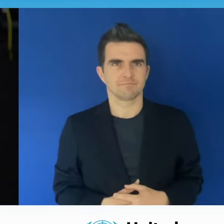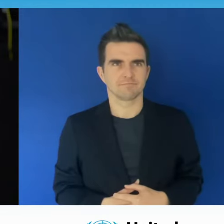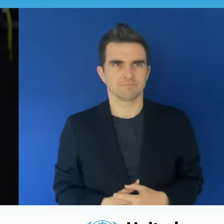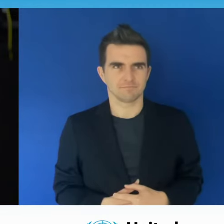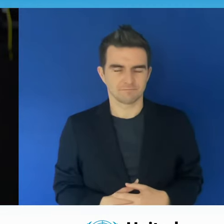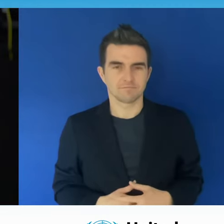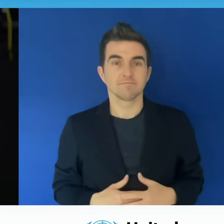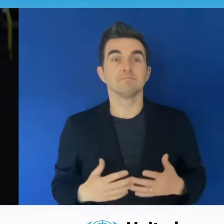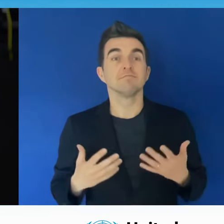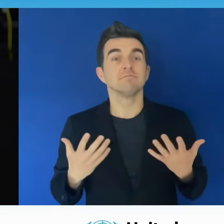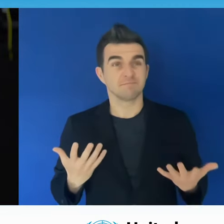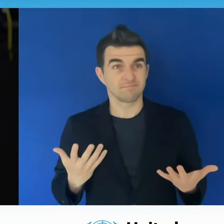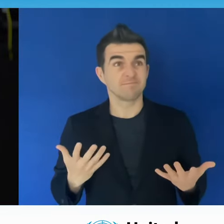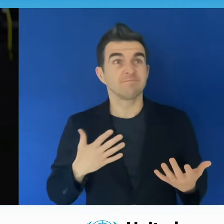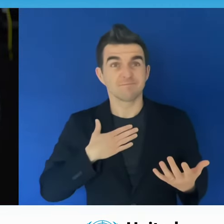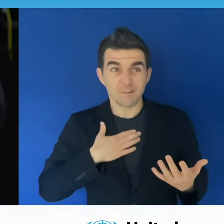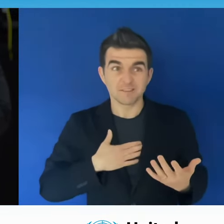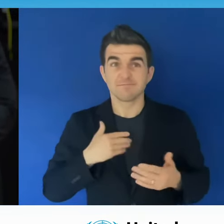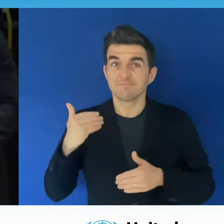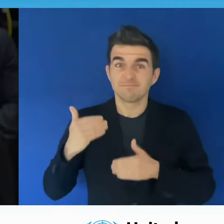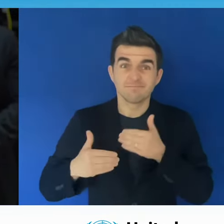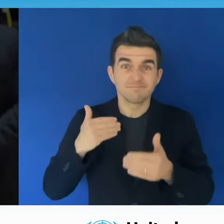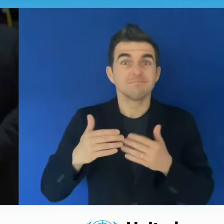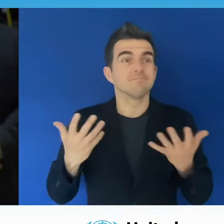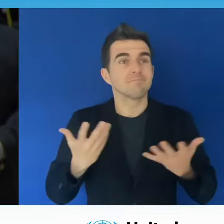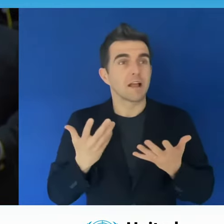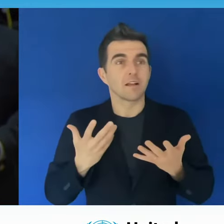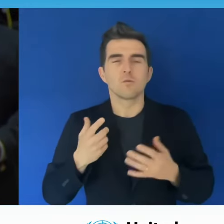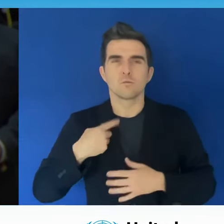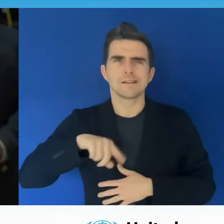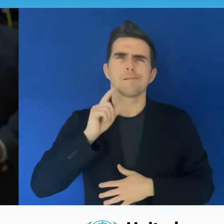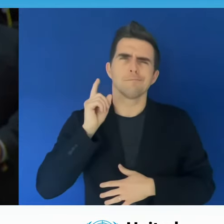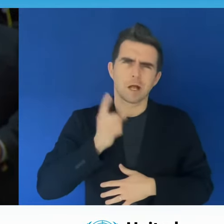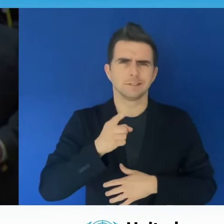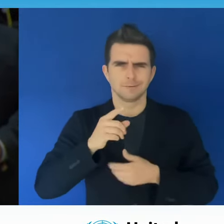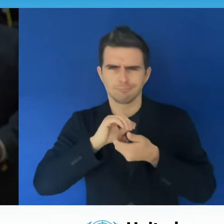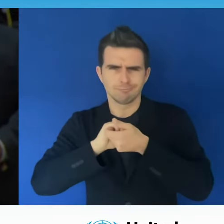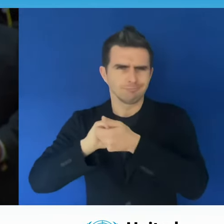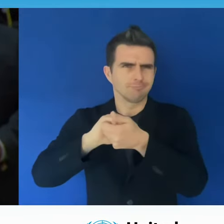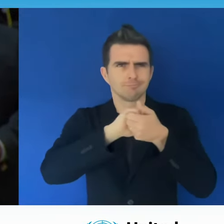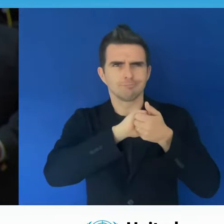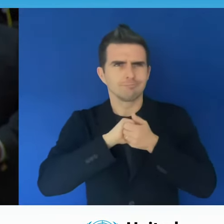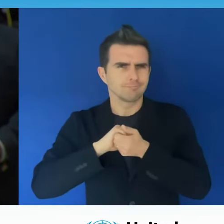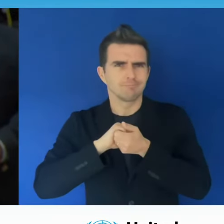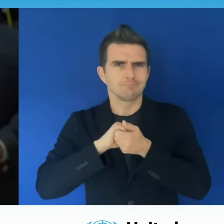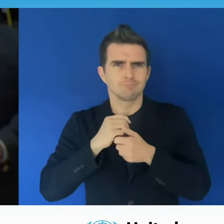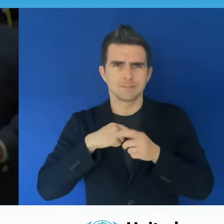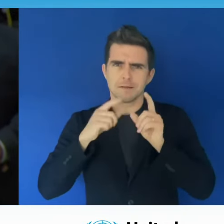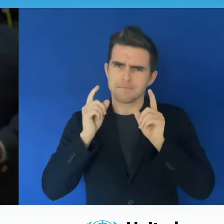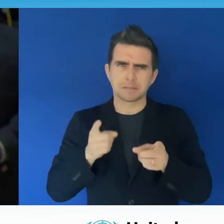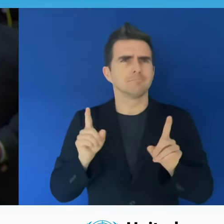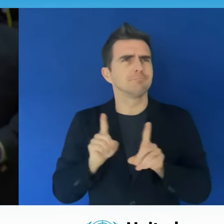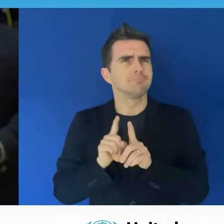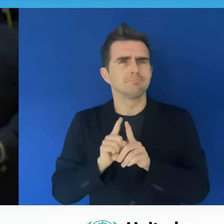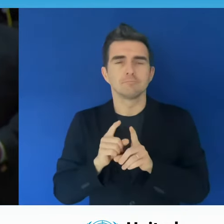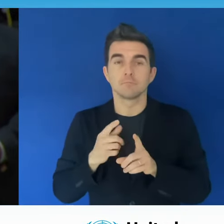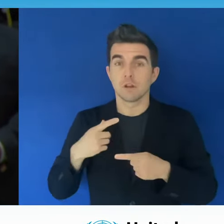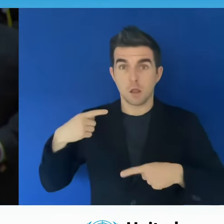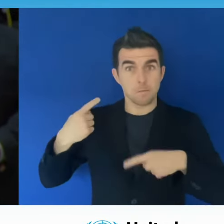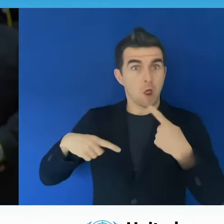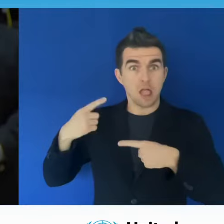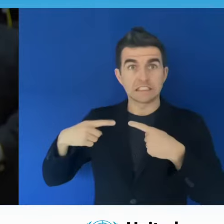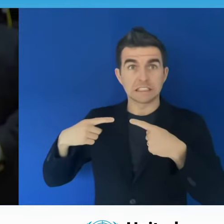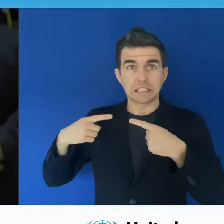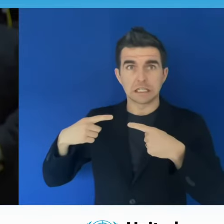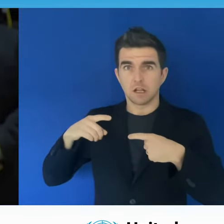far more than our differences. It is the time for the whole world to come together and become one, and work for our common goal